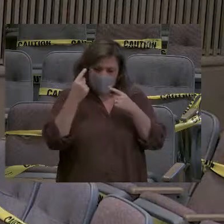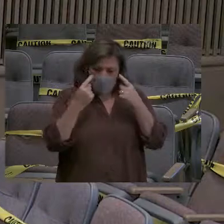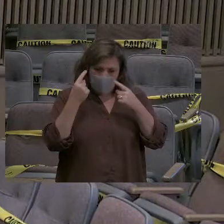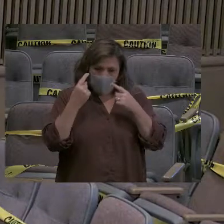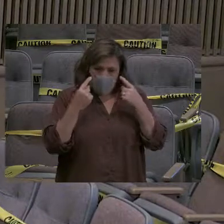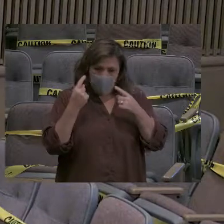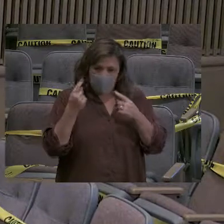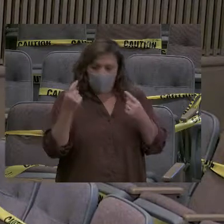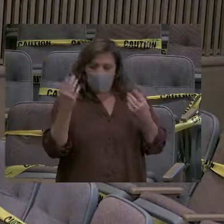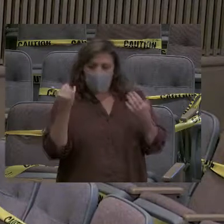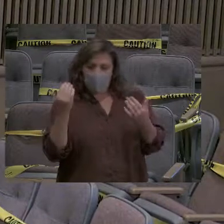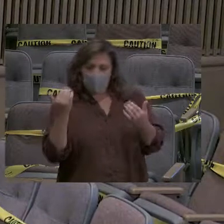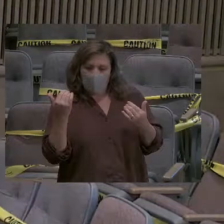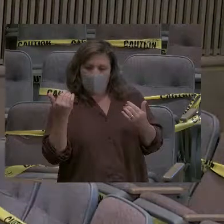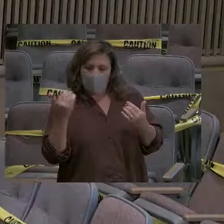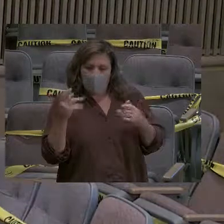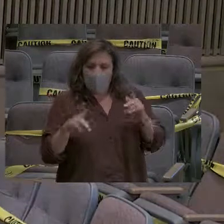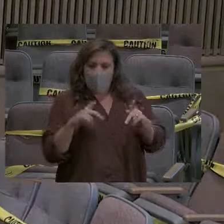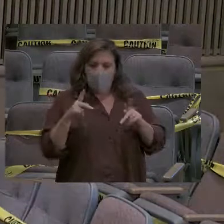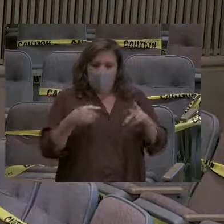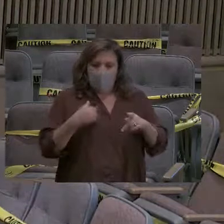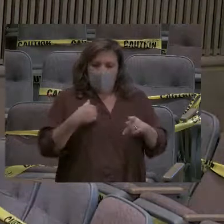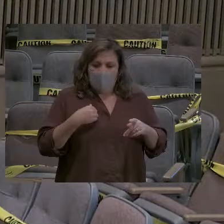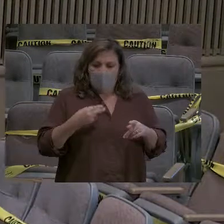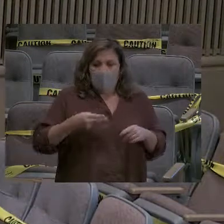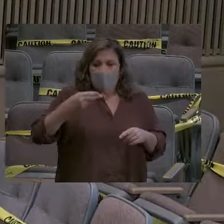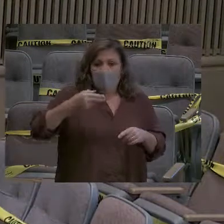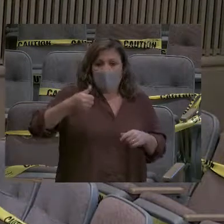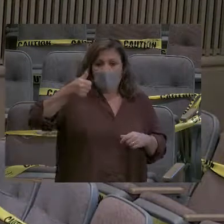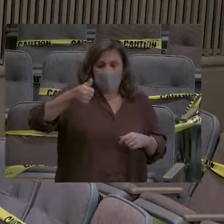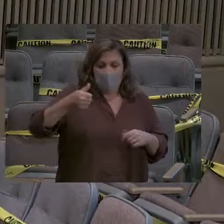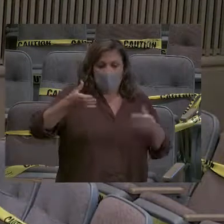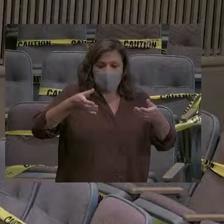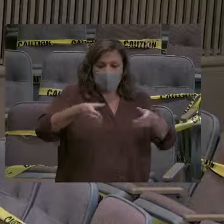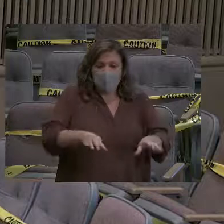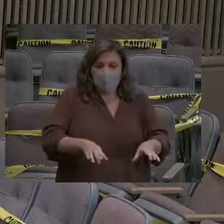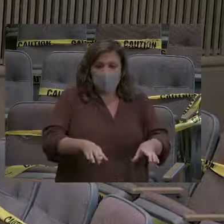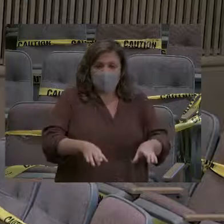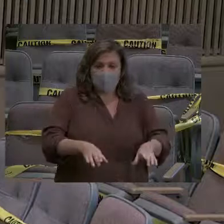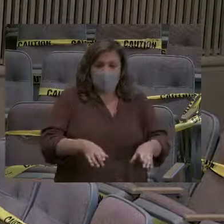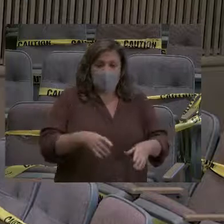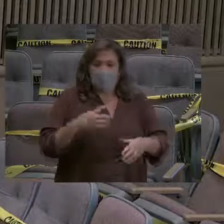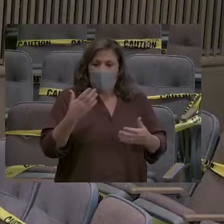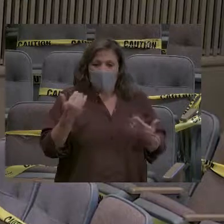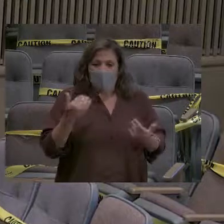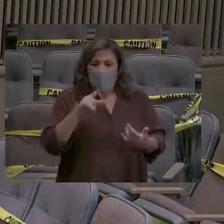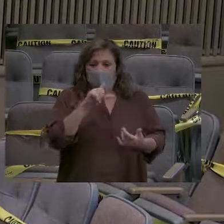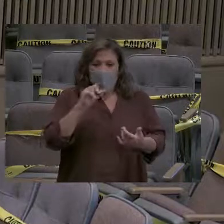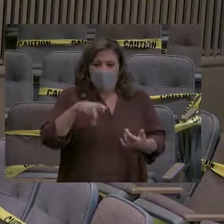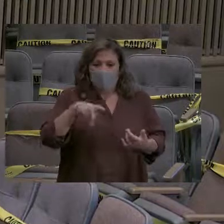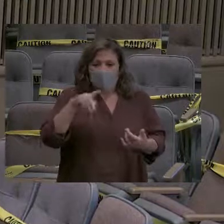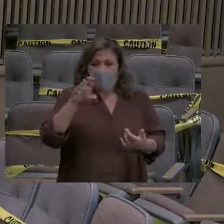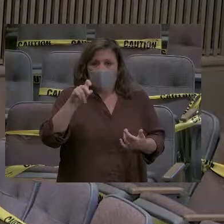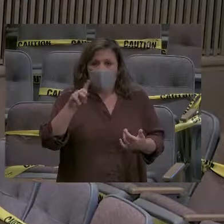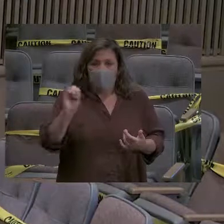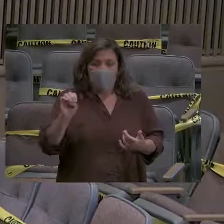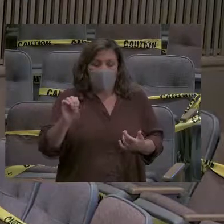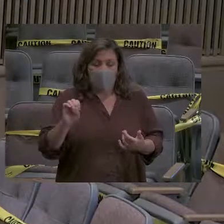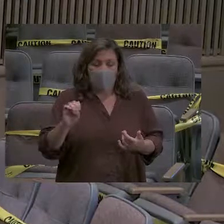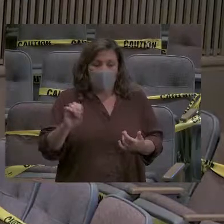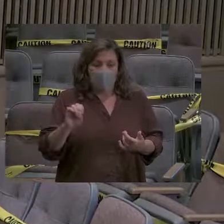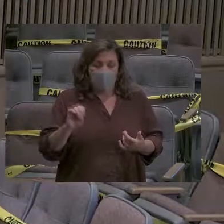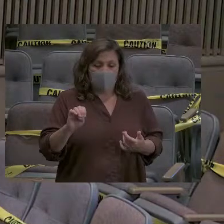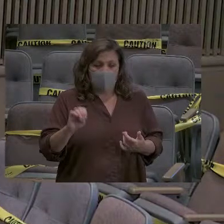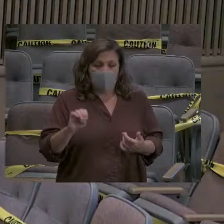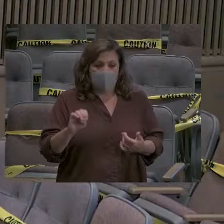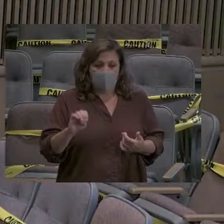why people might have a higher chance of dying in a certain zip code. What habits are we seeing in these zip codes that might make them more prone to having